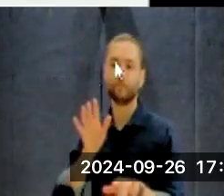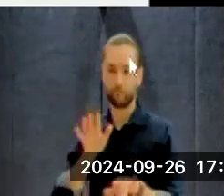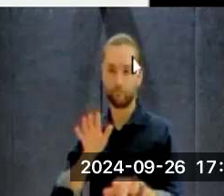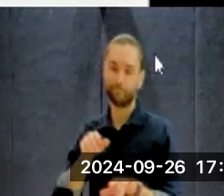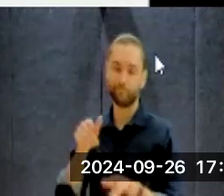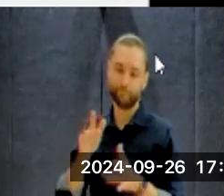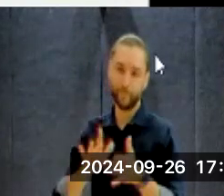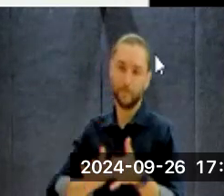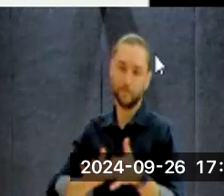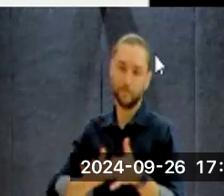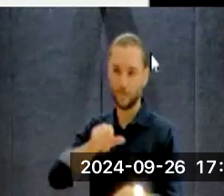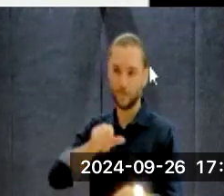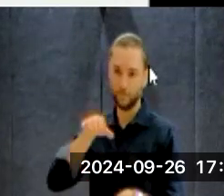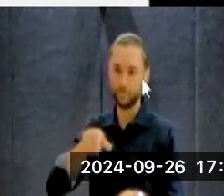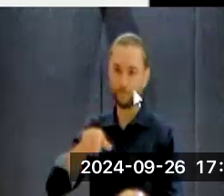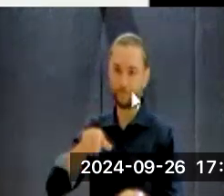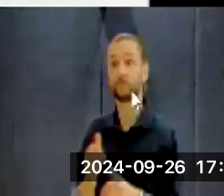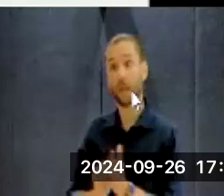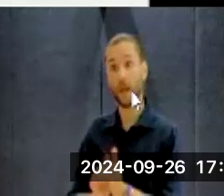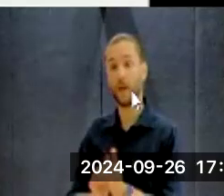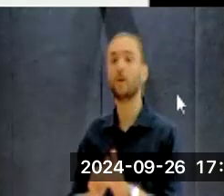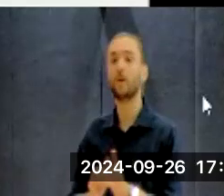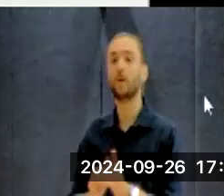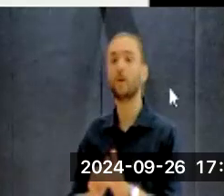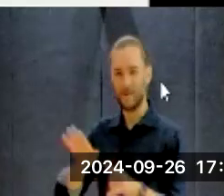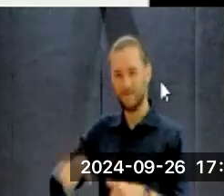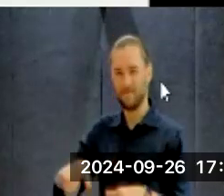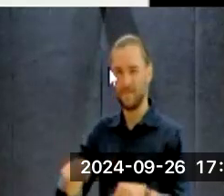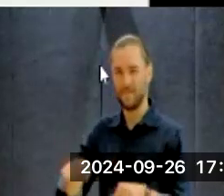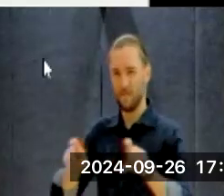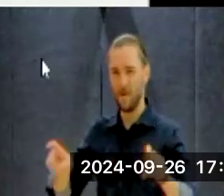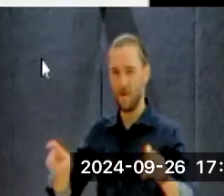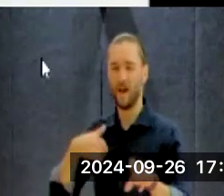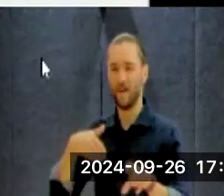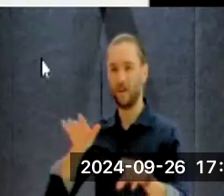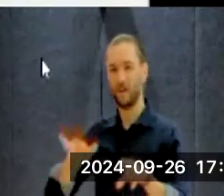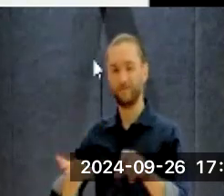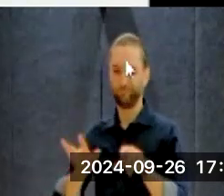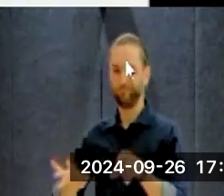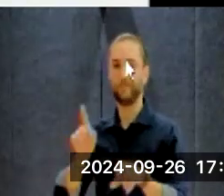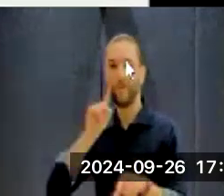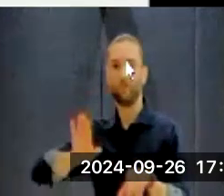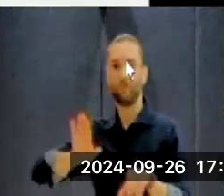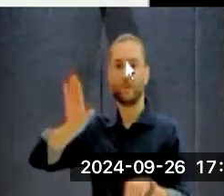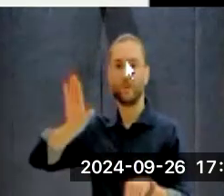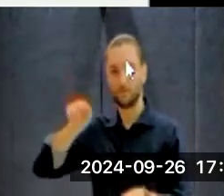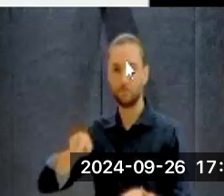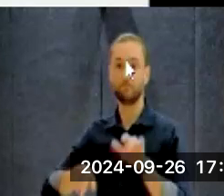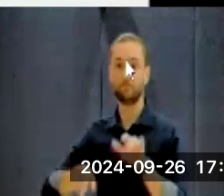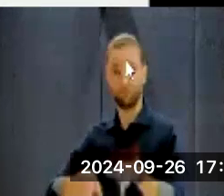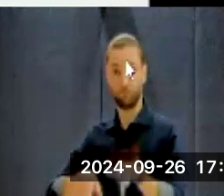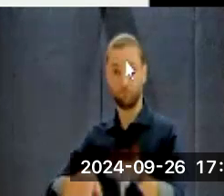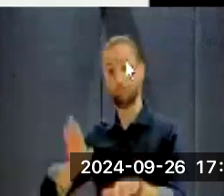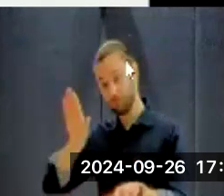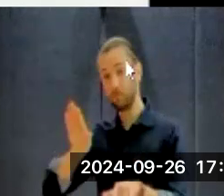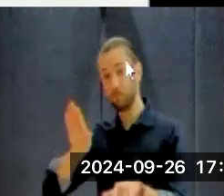virtually on Zoom. To do so on a computer, please raise your hand by pressing the raise hand button on the bottom of your screen. If you are on the phone, you can